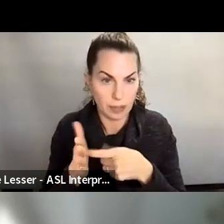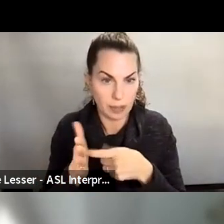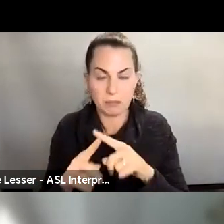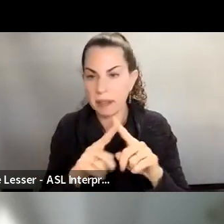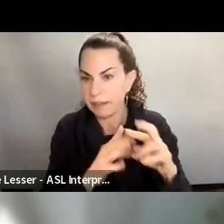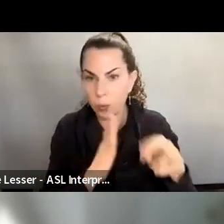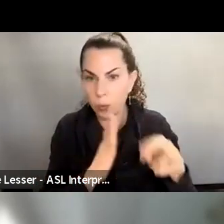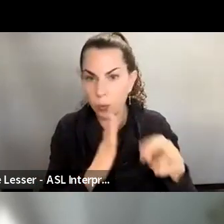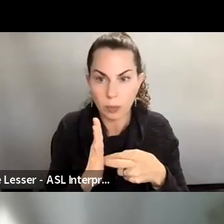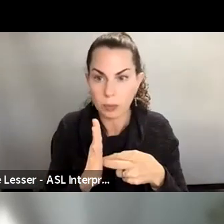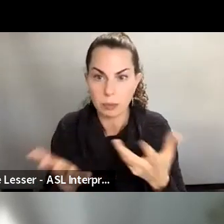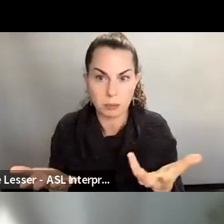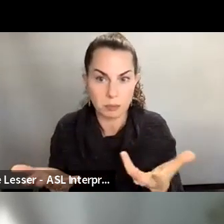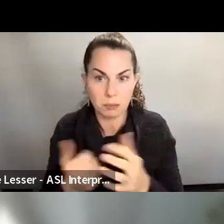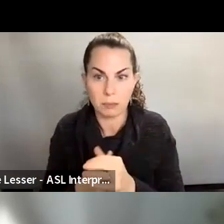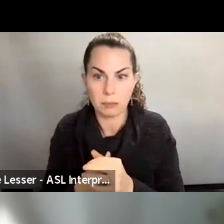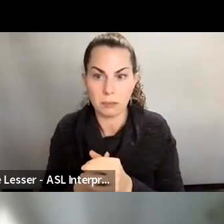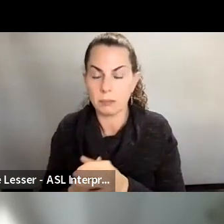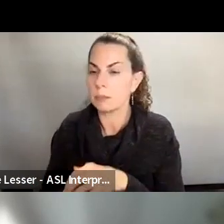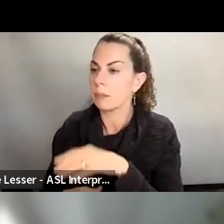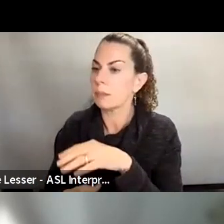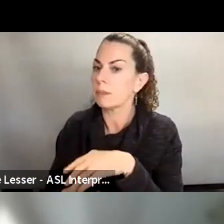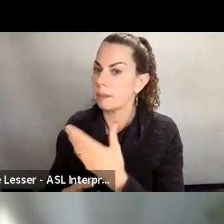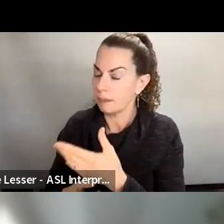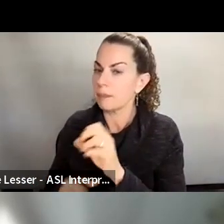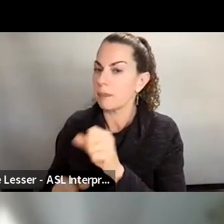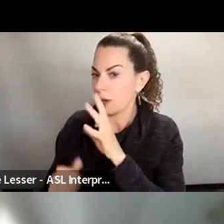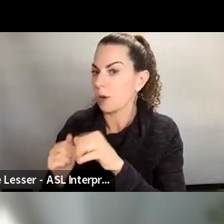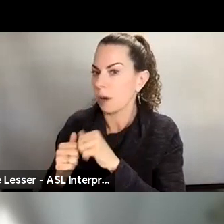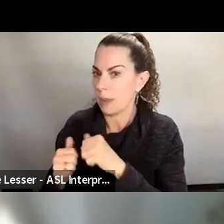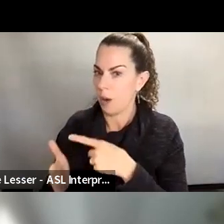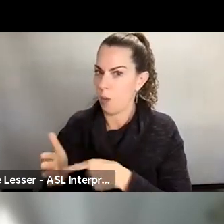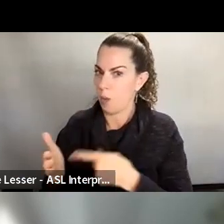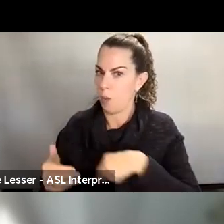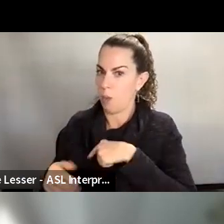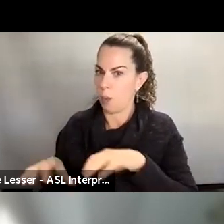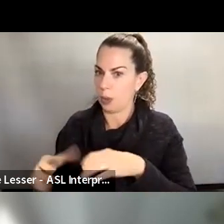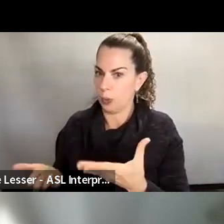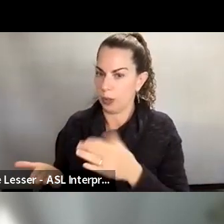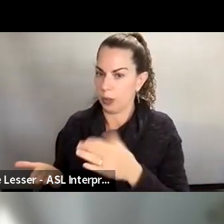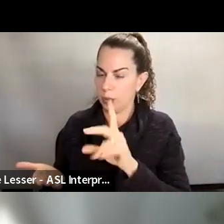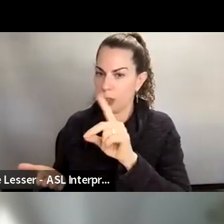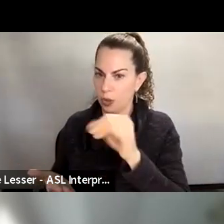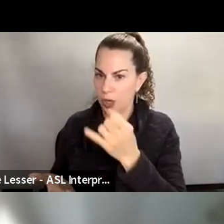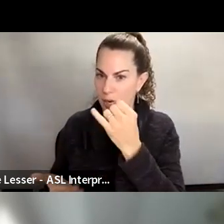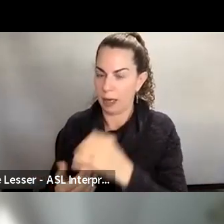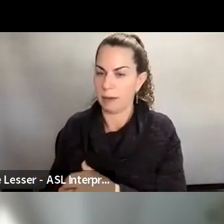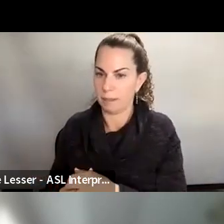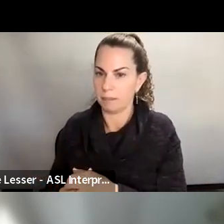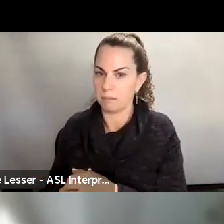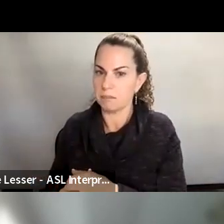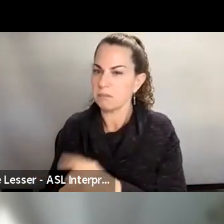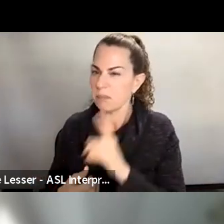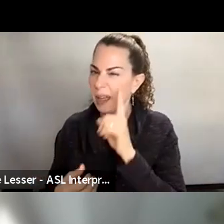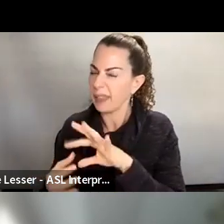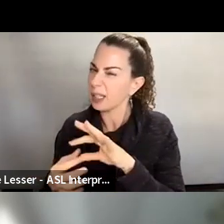different competencies? Well, I mean, I could talk about in-house kind of what we do at DOJ, and I think this might be actually marry really well with what Carla just